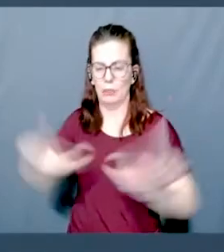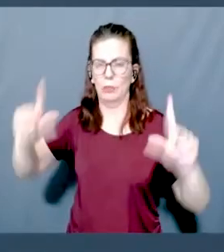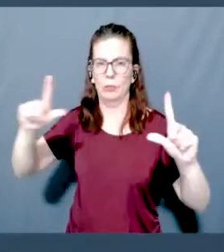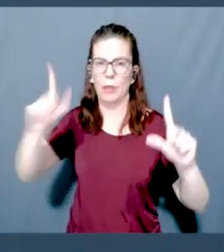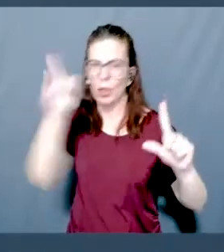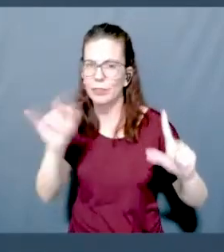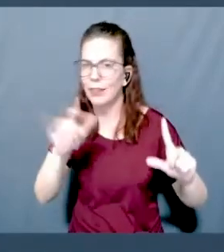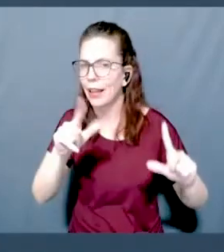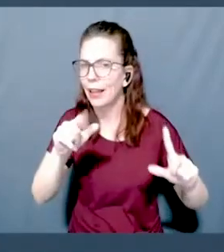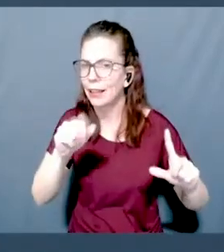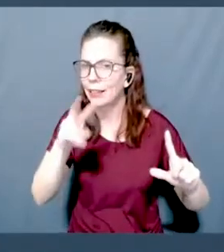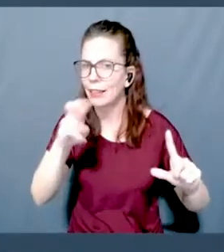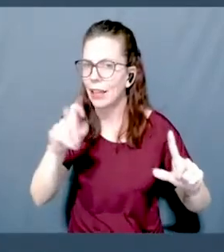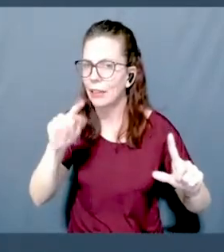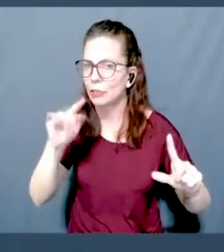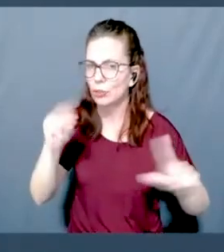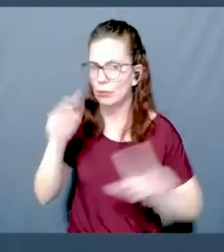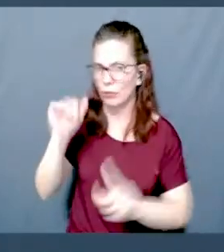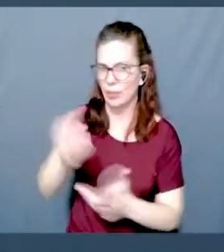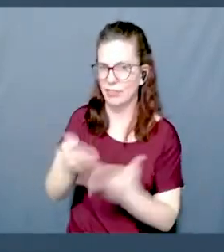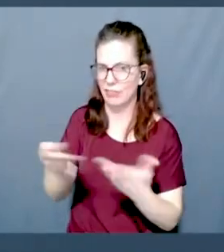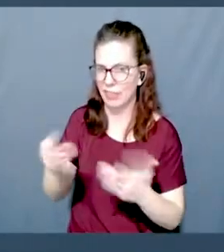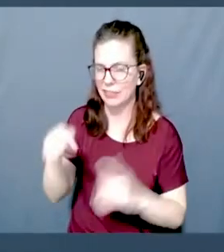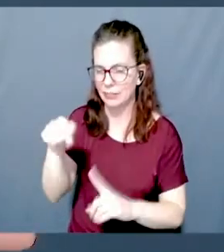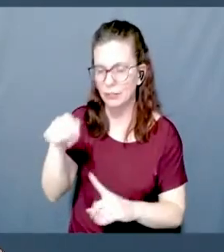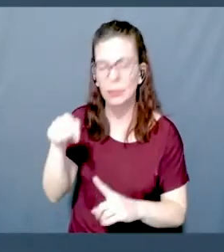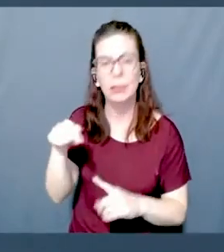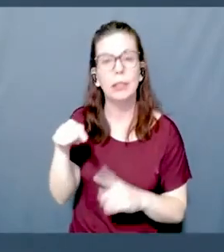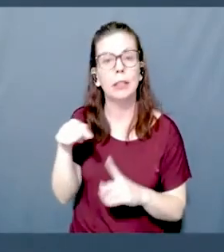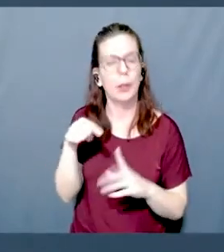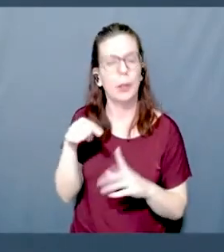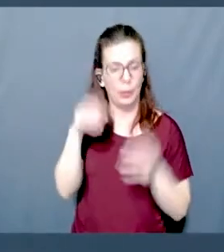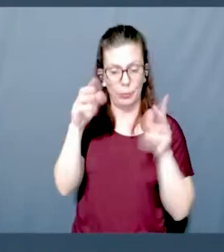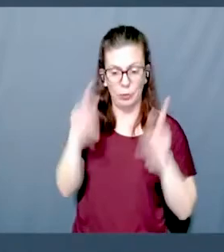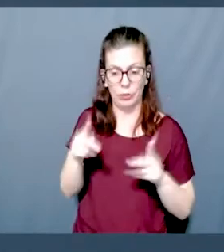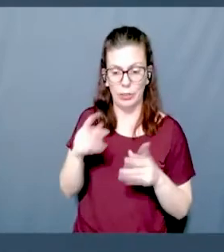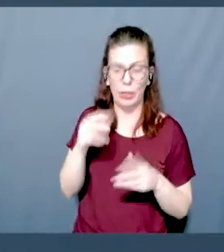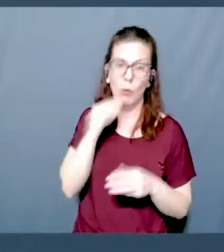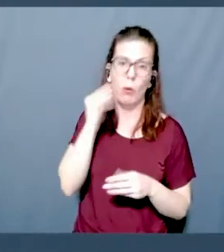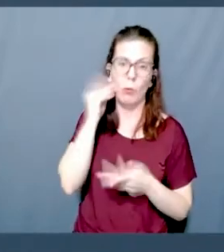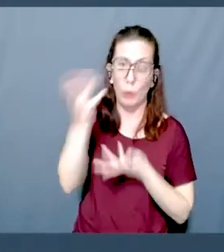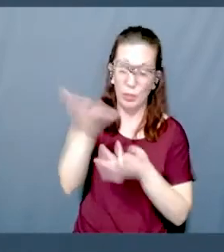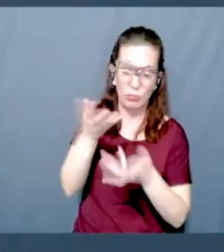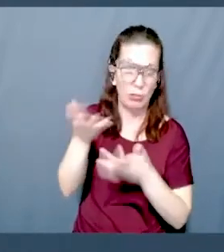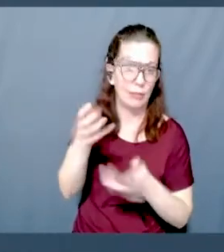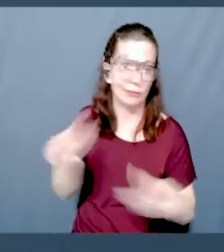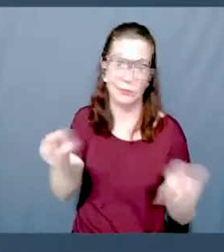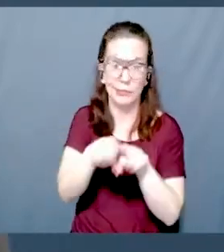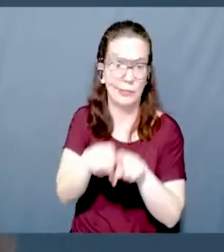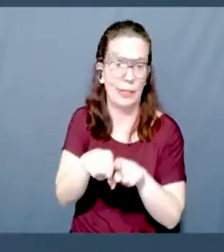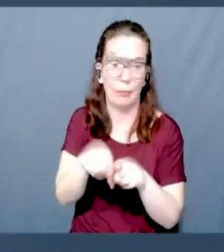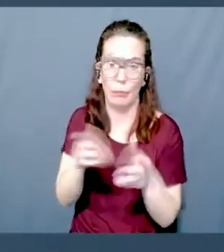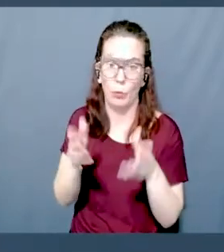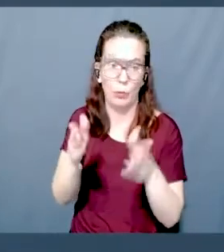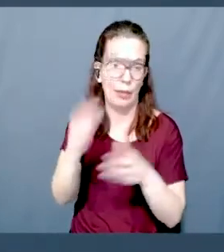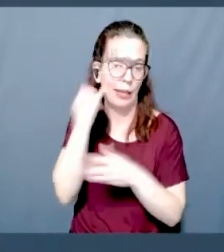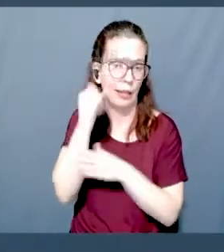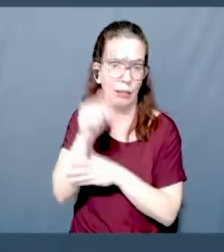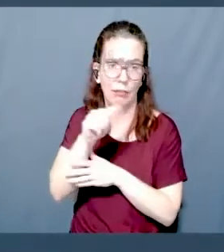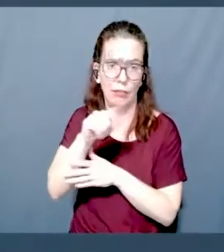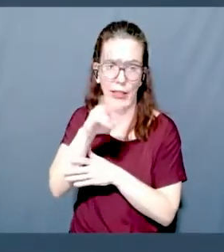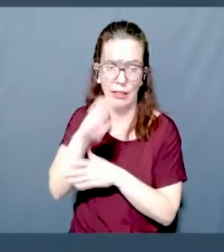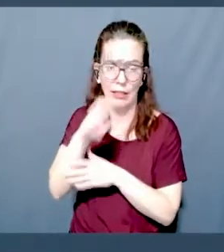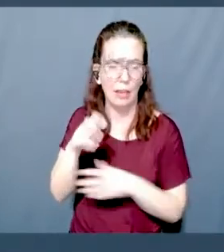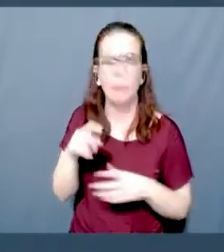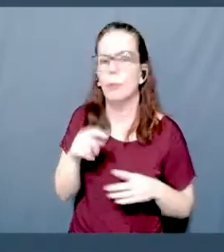user device. The person at home interacts with it just like it's a live stream, but we're not manipulating the